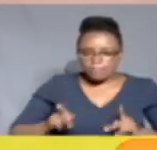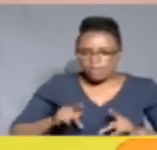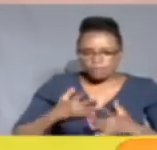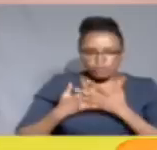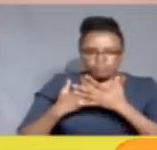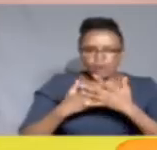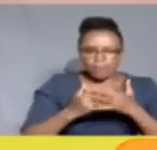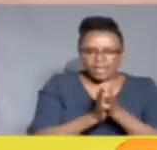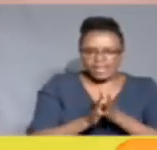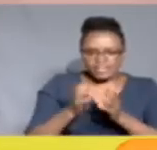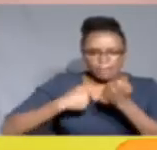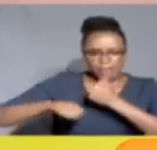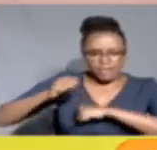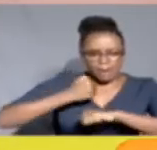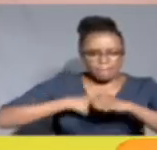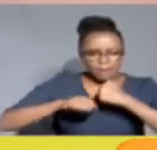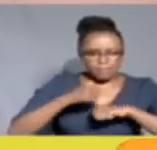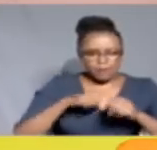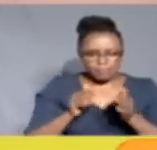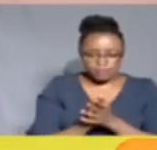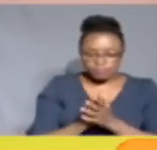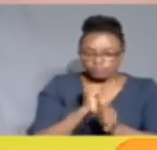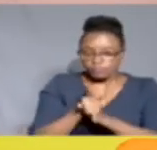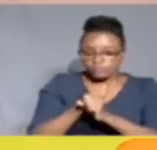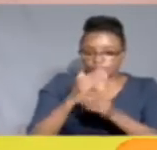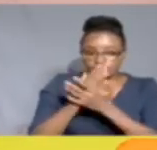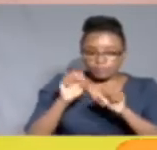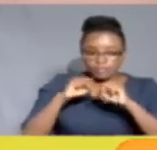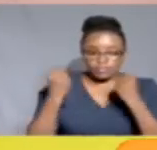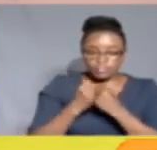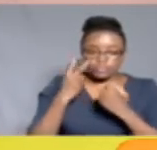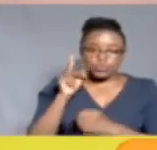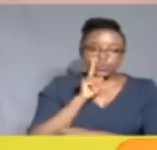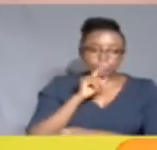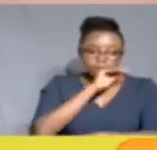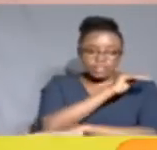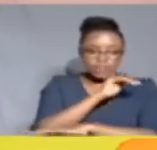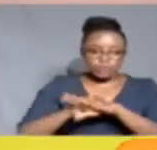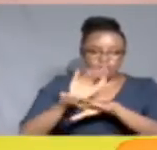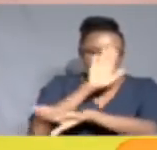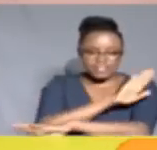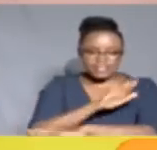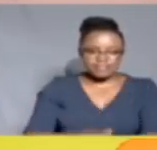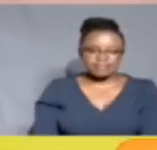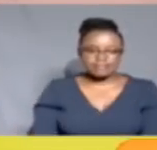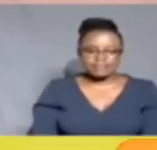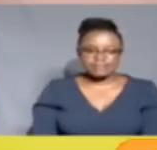and out being productive and building society. I'll see you again tomorrow evening. Good night.